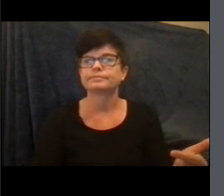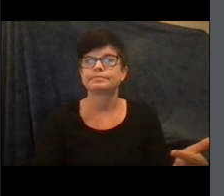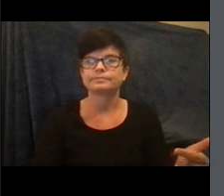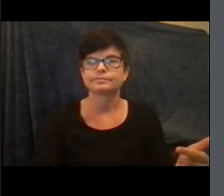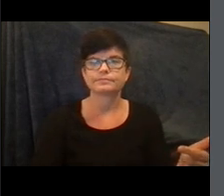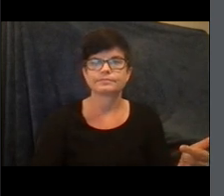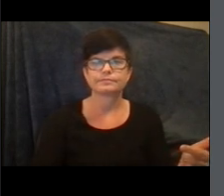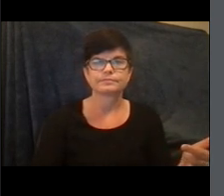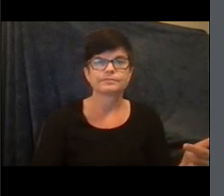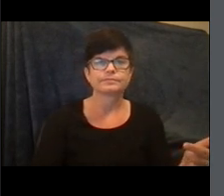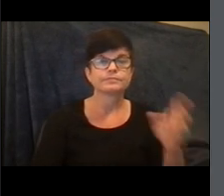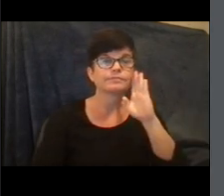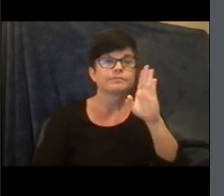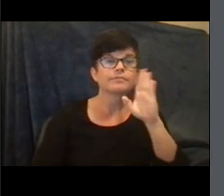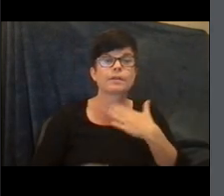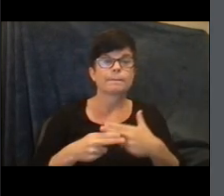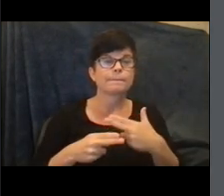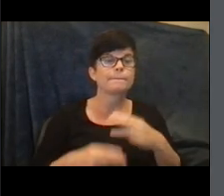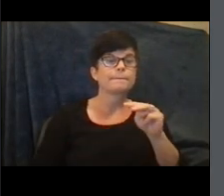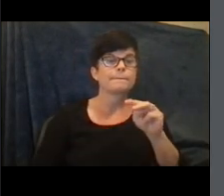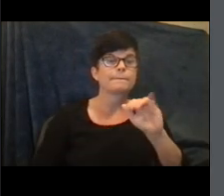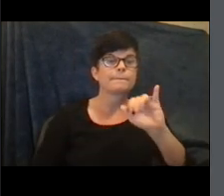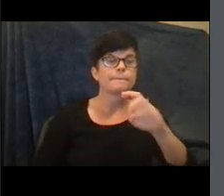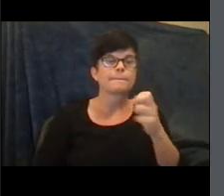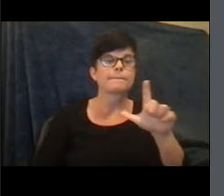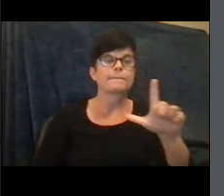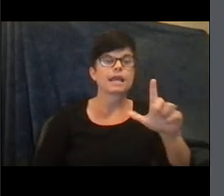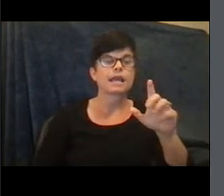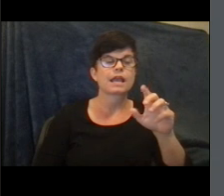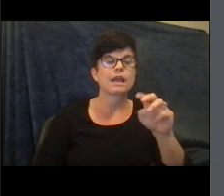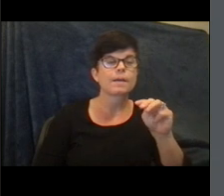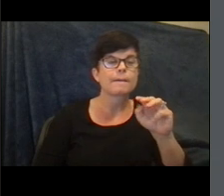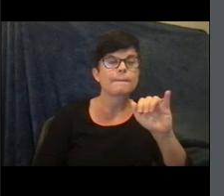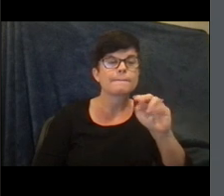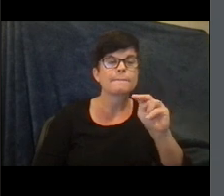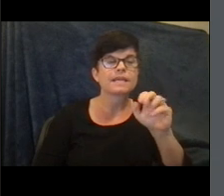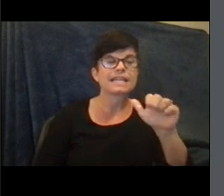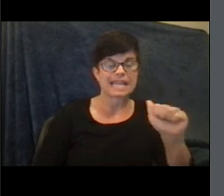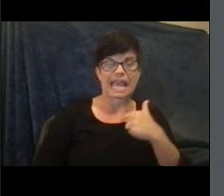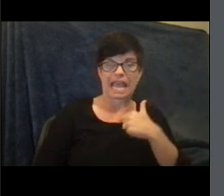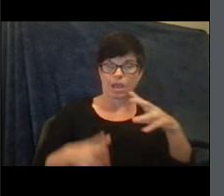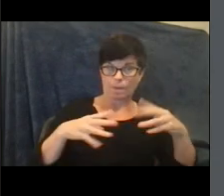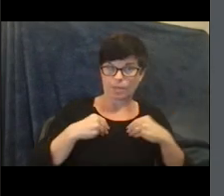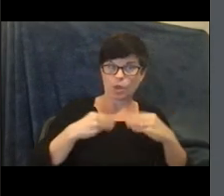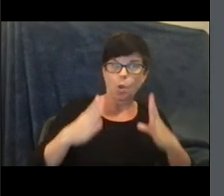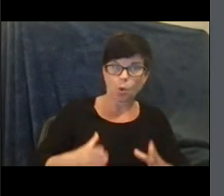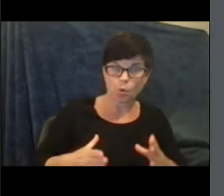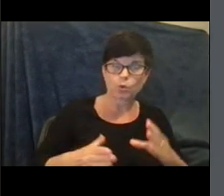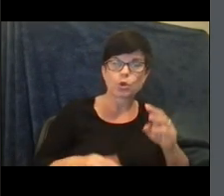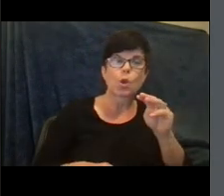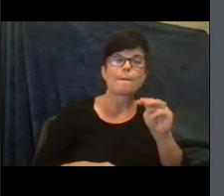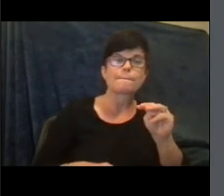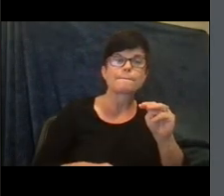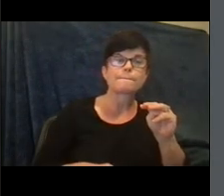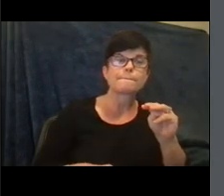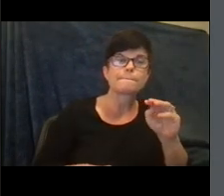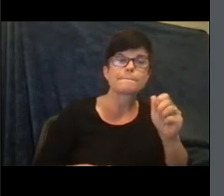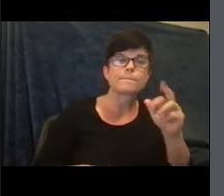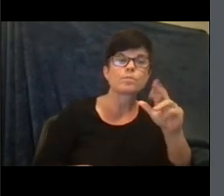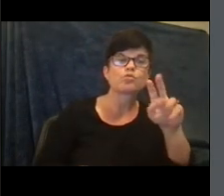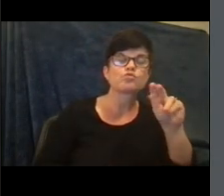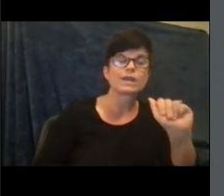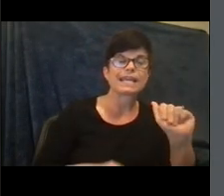Hello, my name is Michael Minia. I'm an original owner at Marina Village. I'm also on the Marina Village condo and master board.